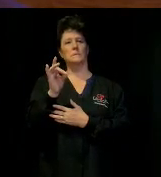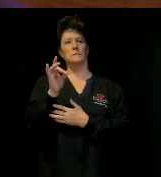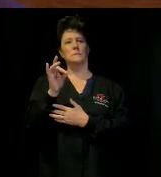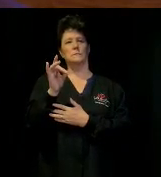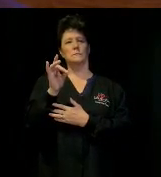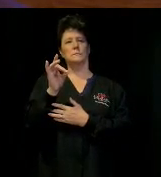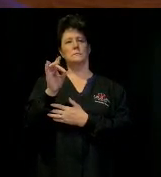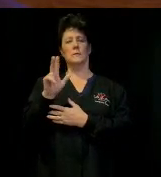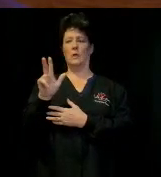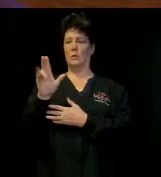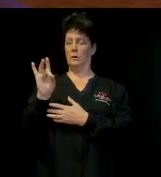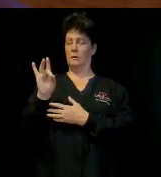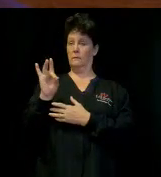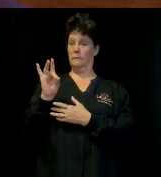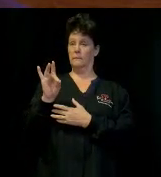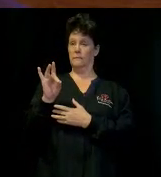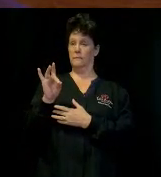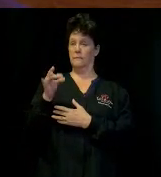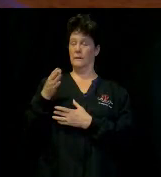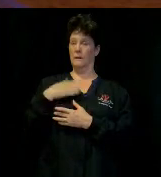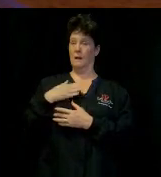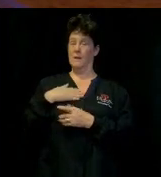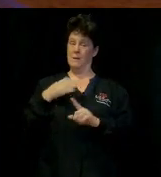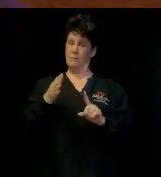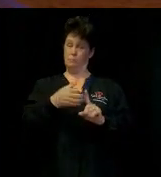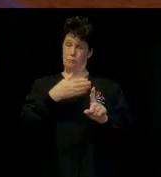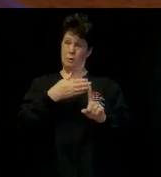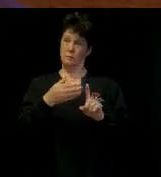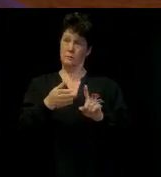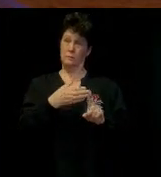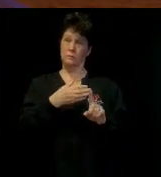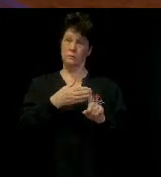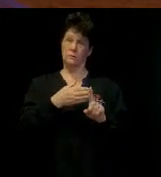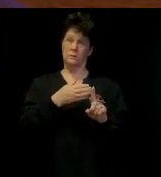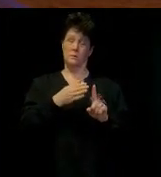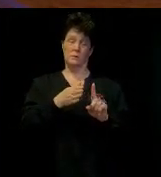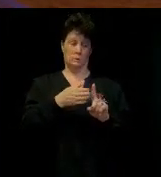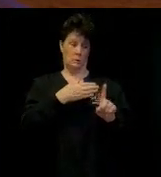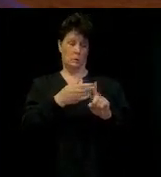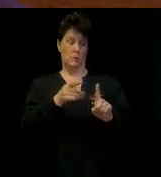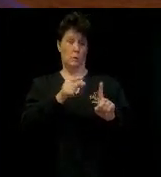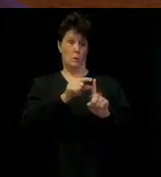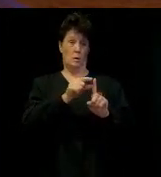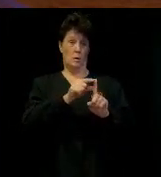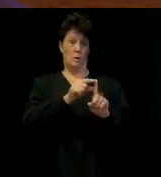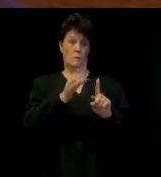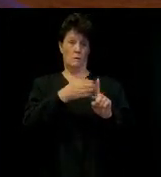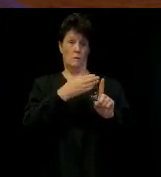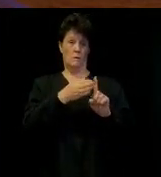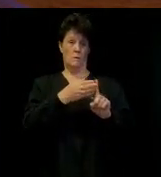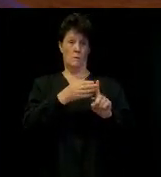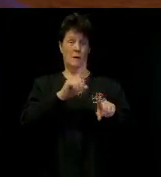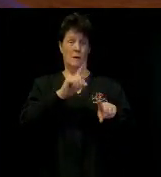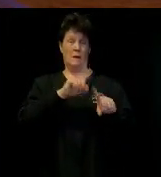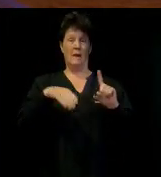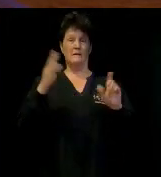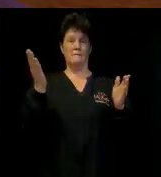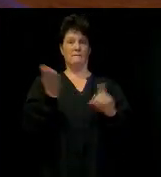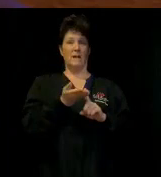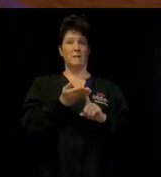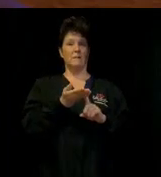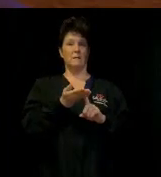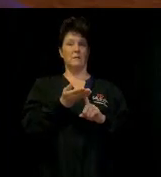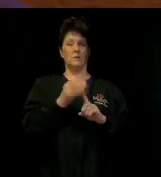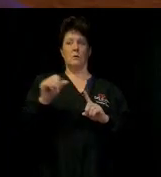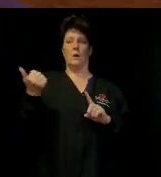38, for I'm persuaded. That word persuaded means cannot be convinced otherwise, is what the